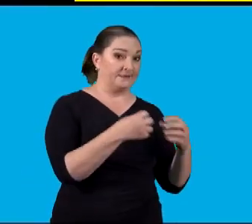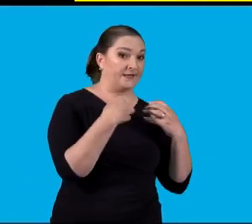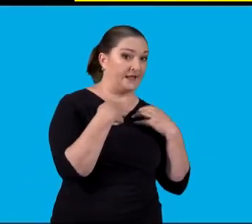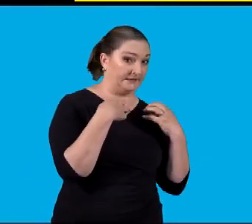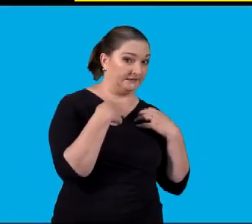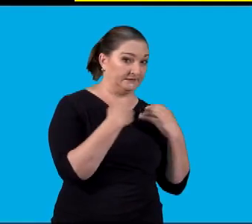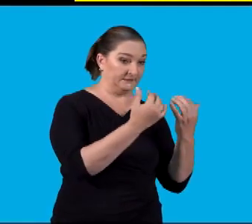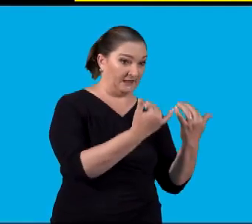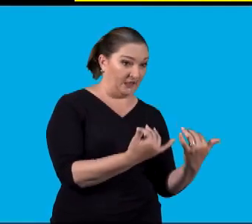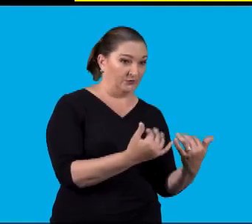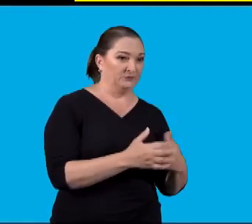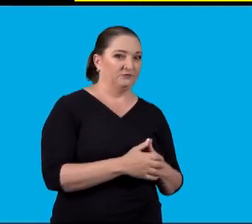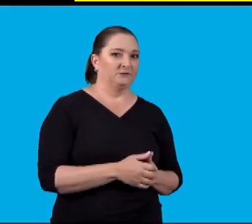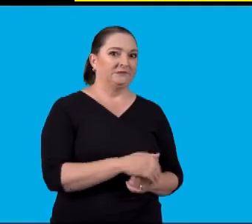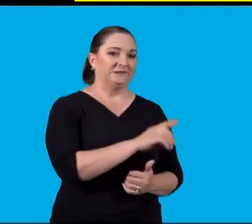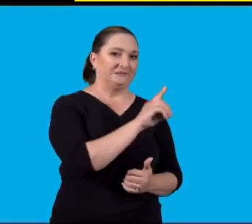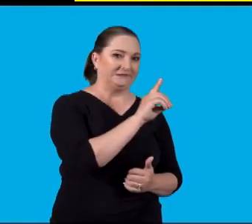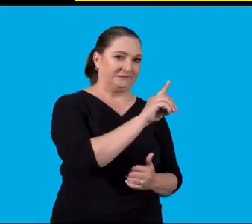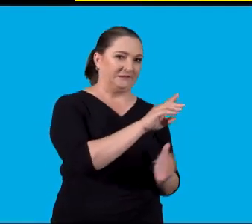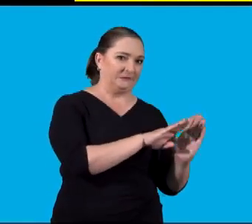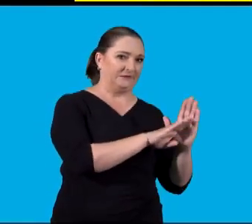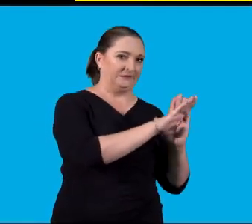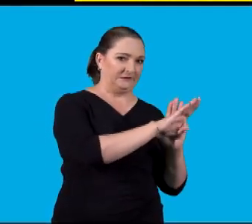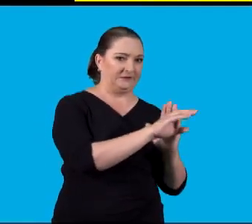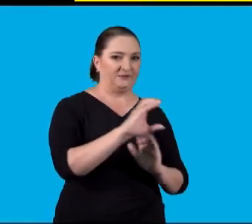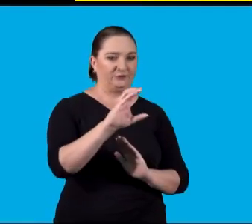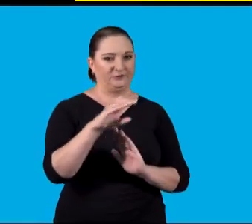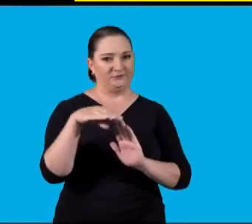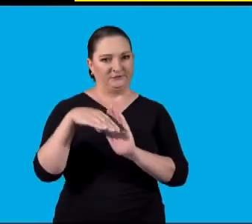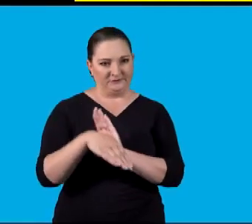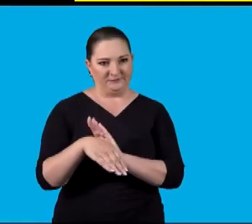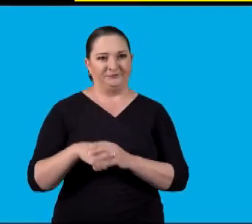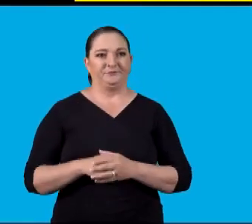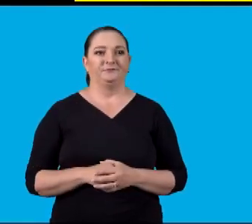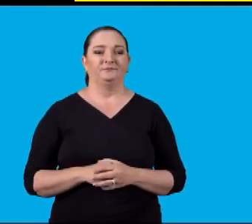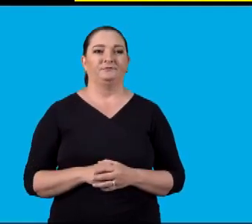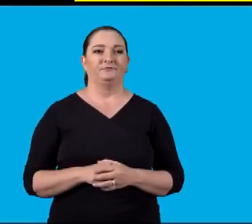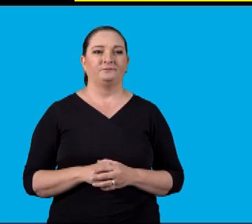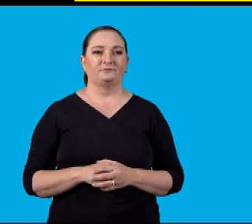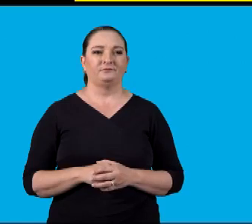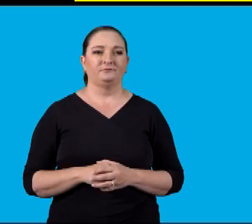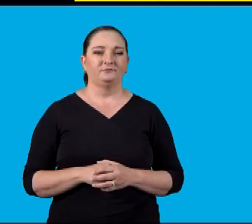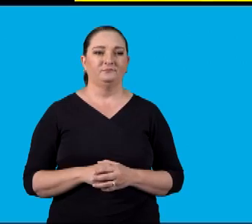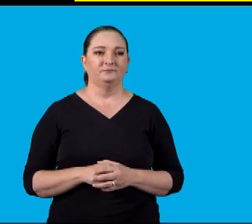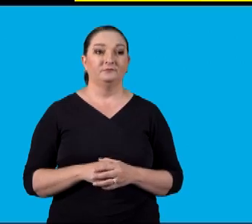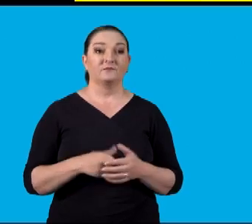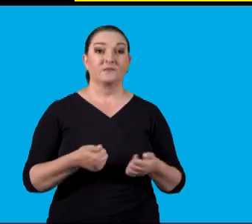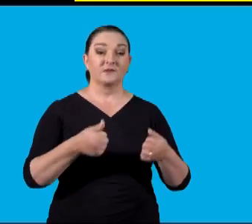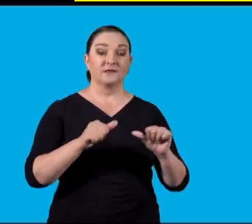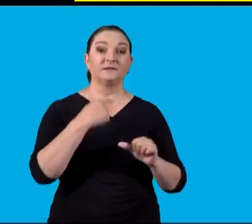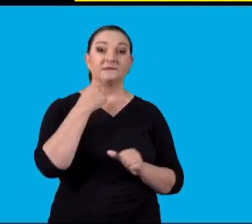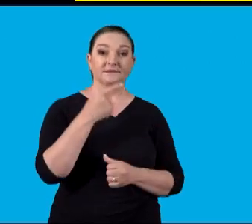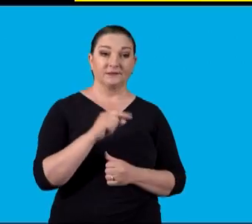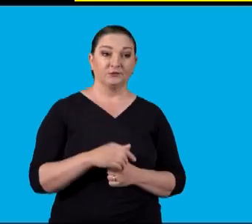debit side, it increases. On the credit side, it will decrease. All right, so I'm going to come here and then I'm going to say opening balance will